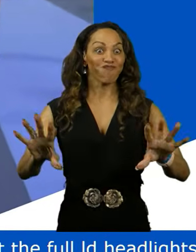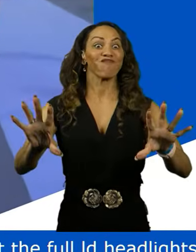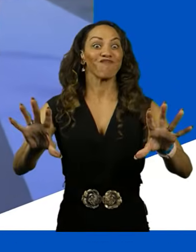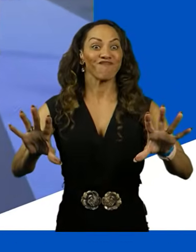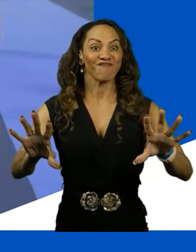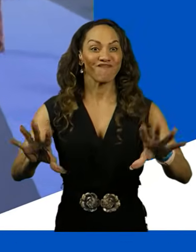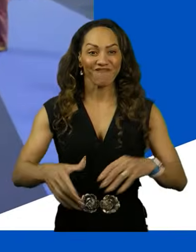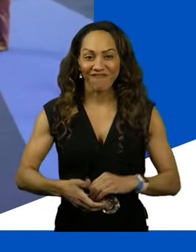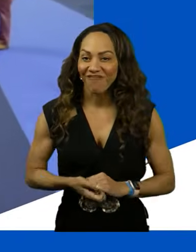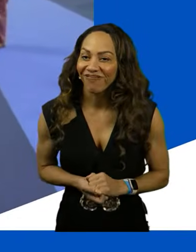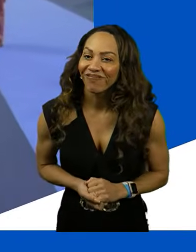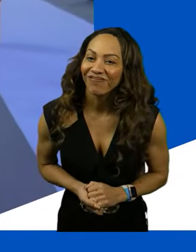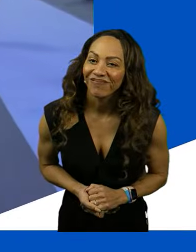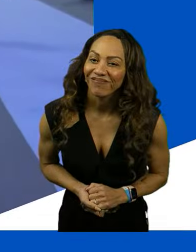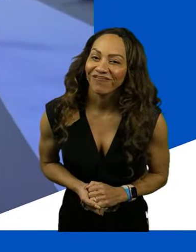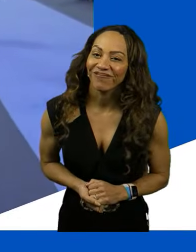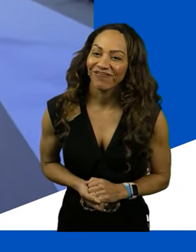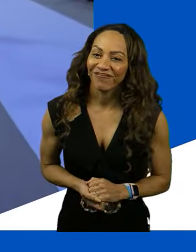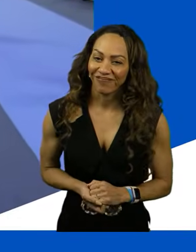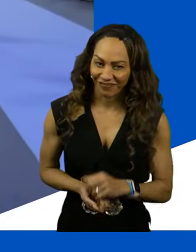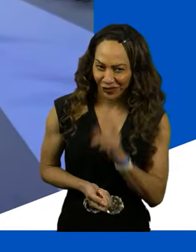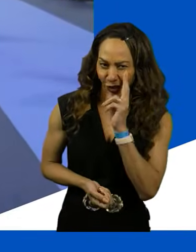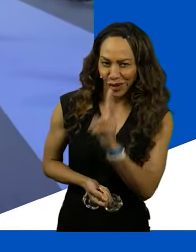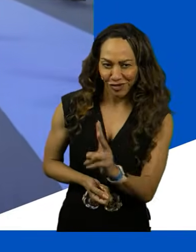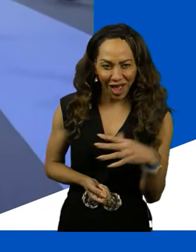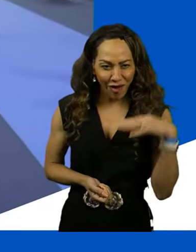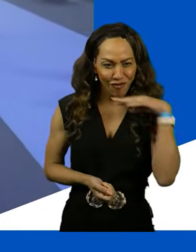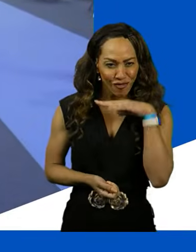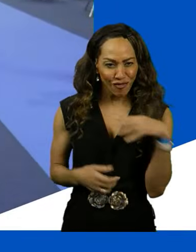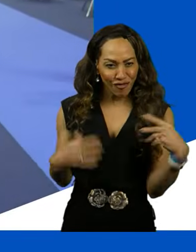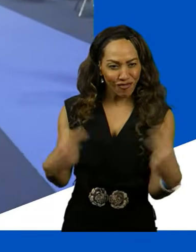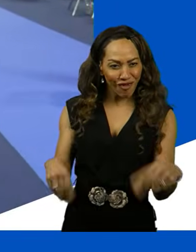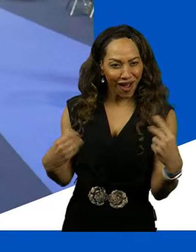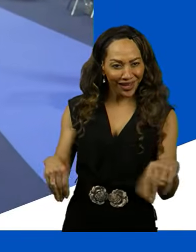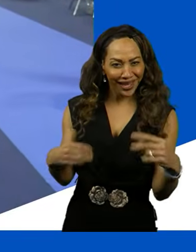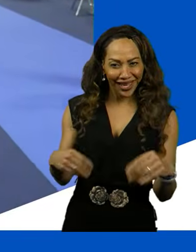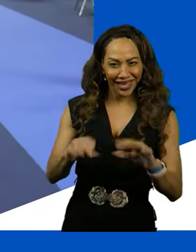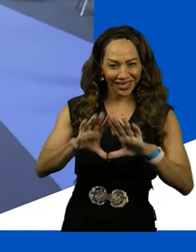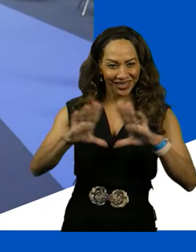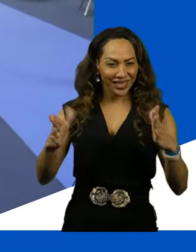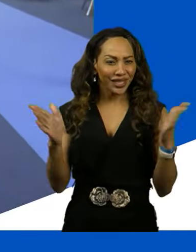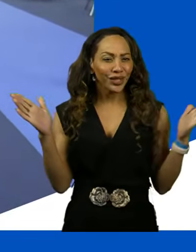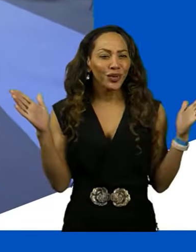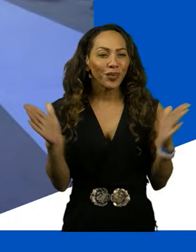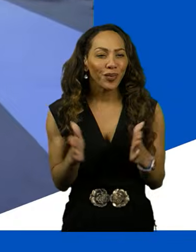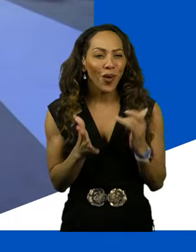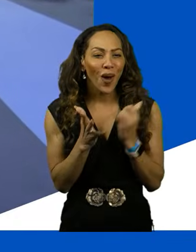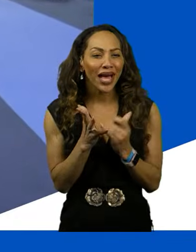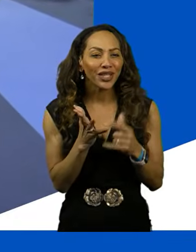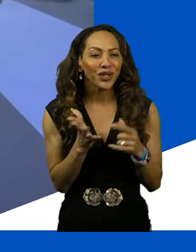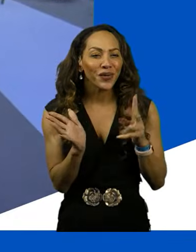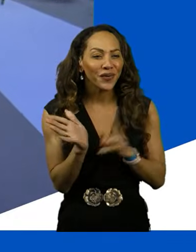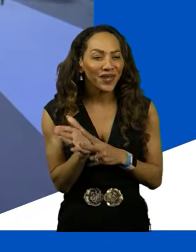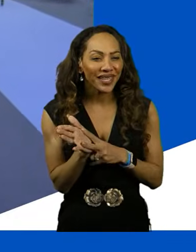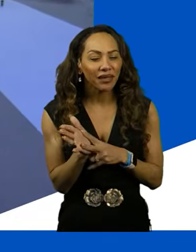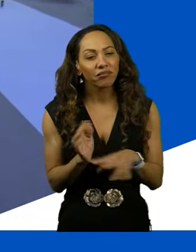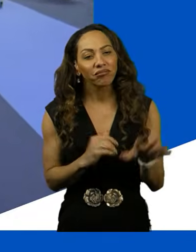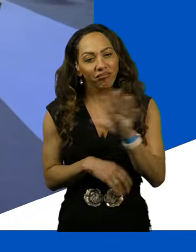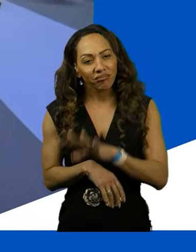Moving around to the side, you can see it's a really rugged looking machine. It is a small SUV in size and status. It's